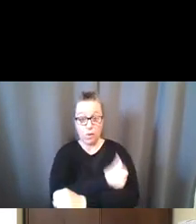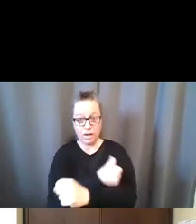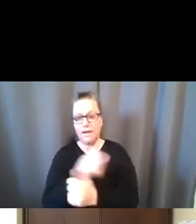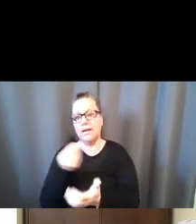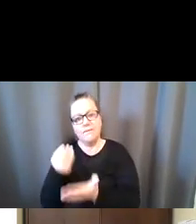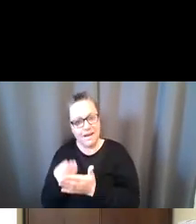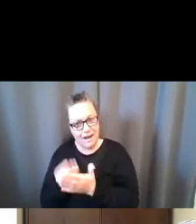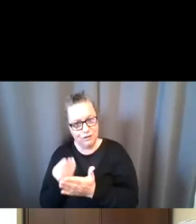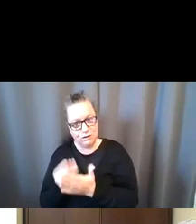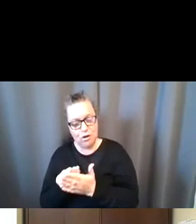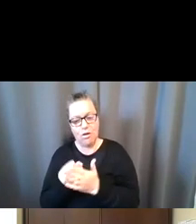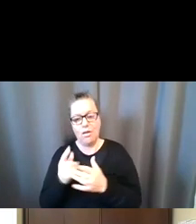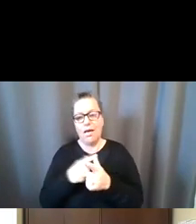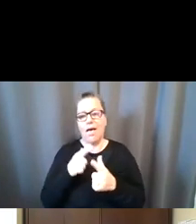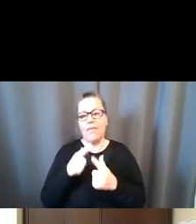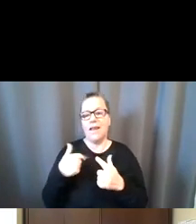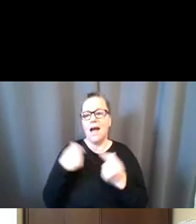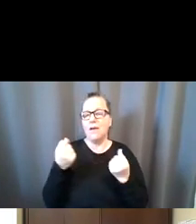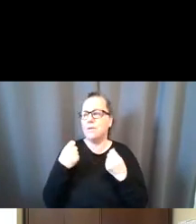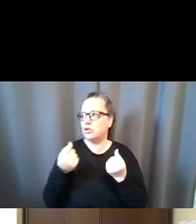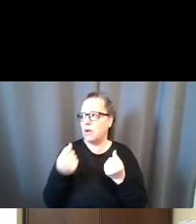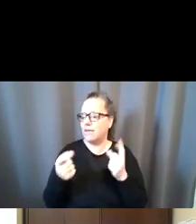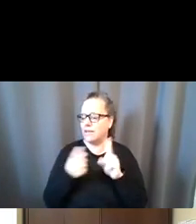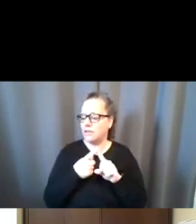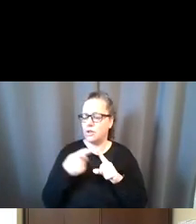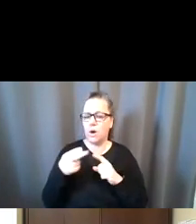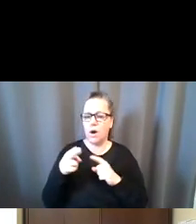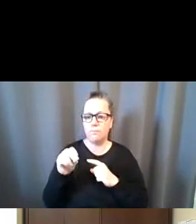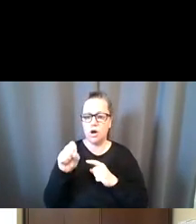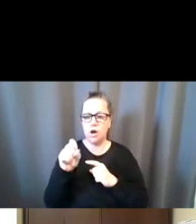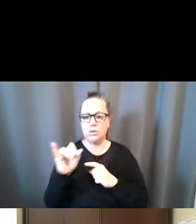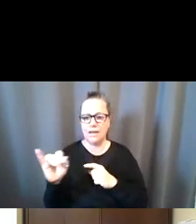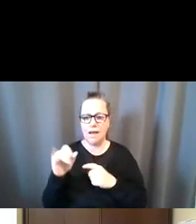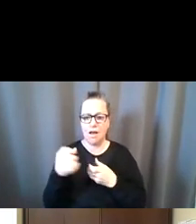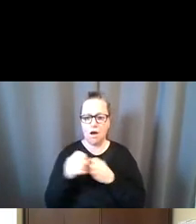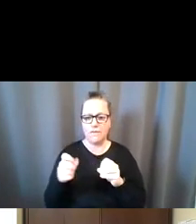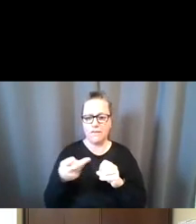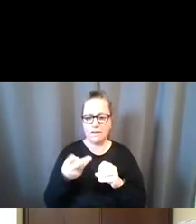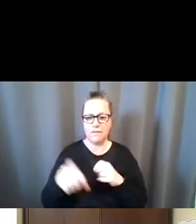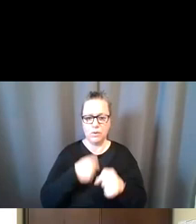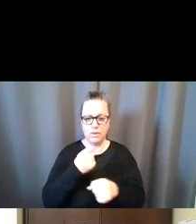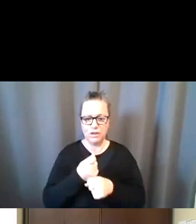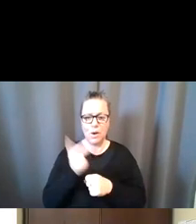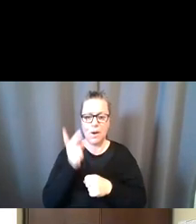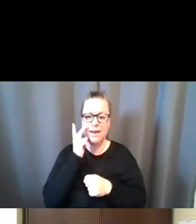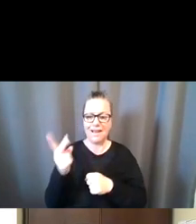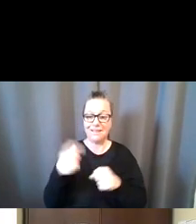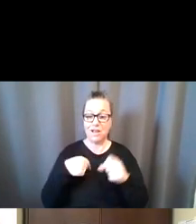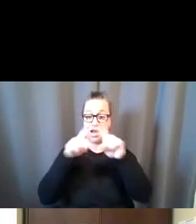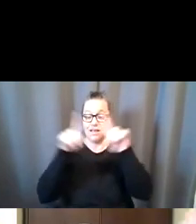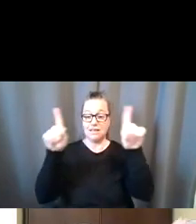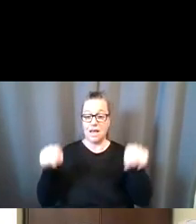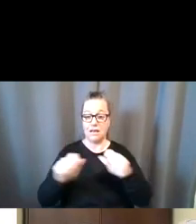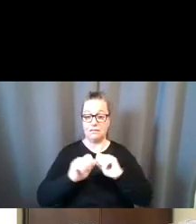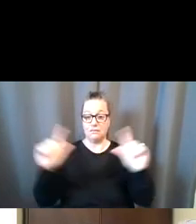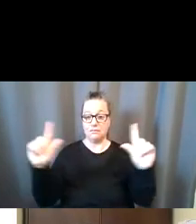financial. And then I was driving up to our Prosci office a couple of years ago, and I saw a sign flash up